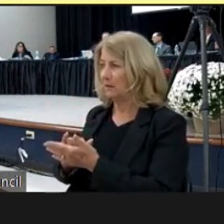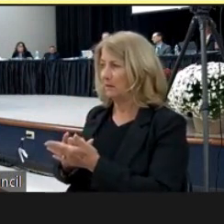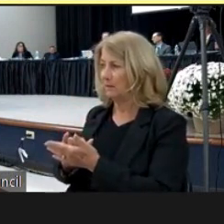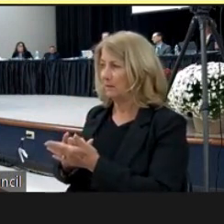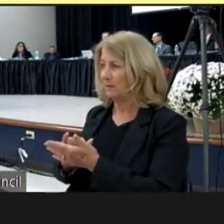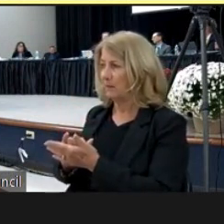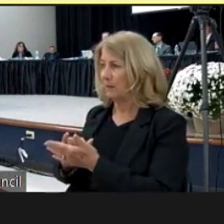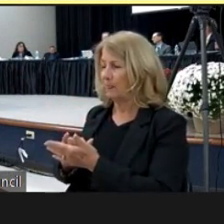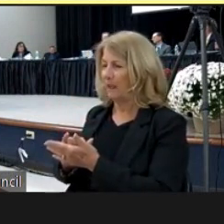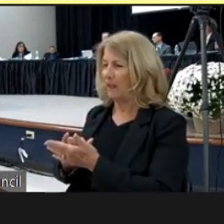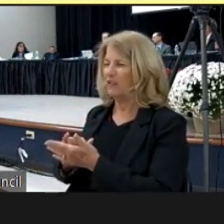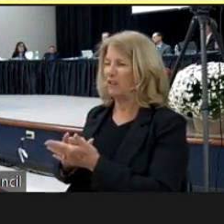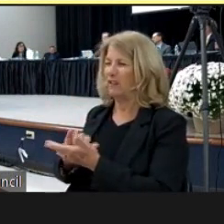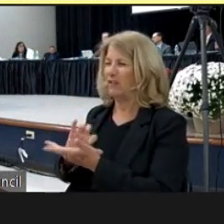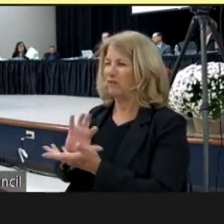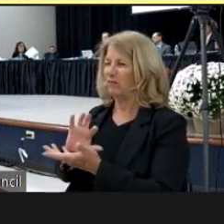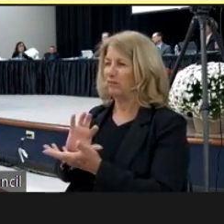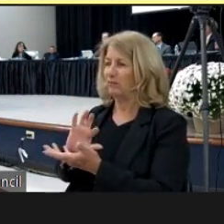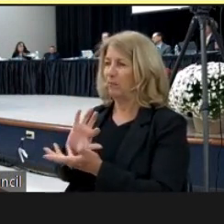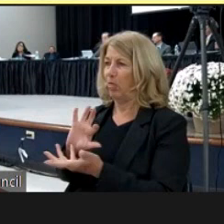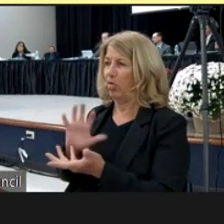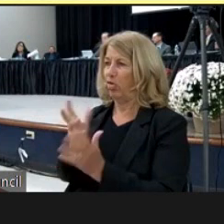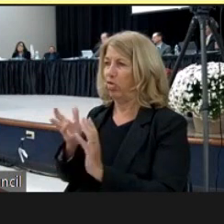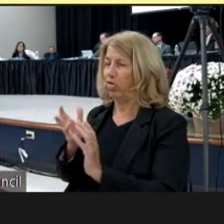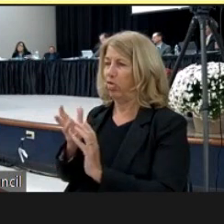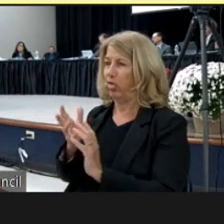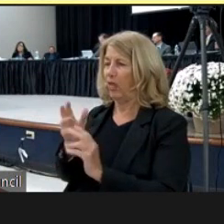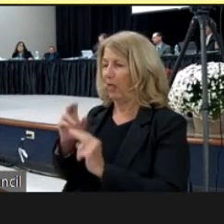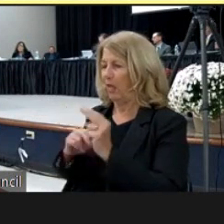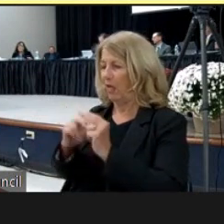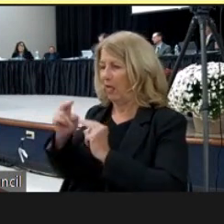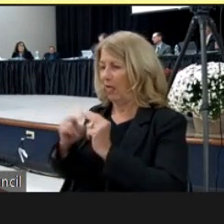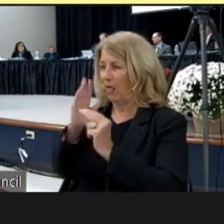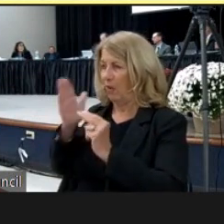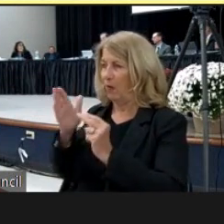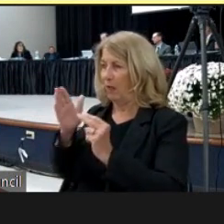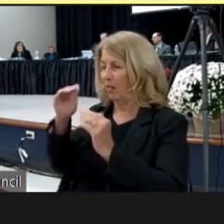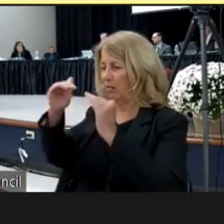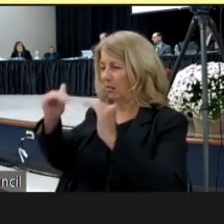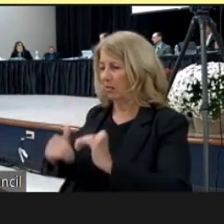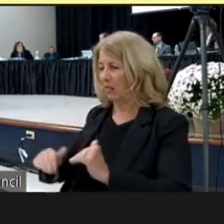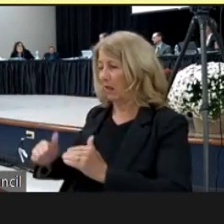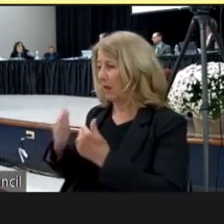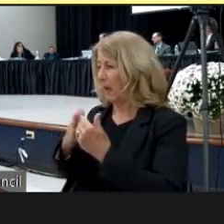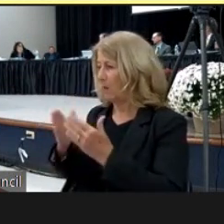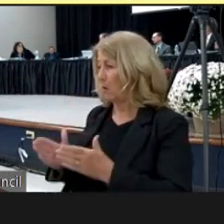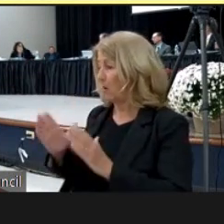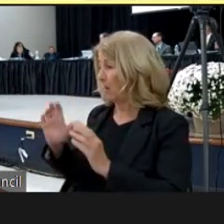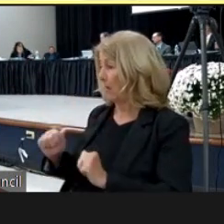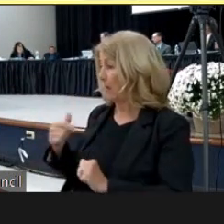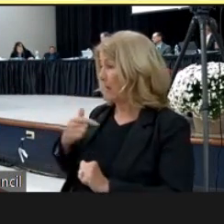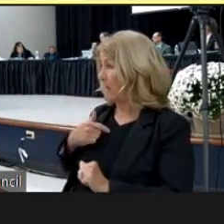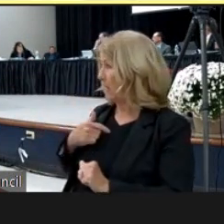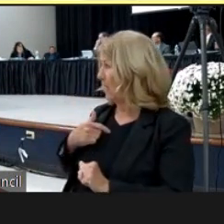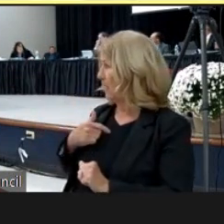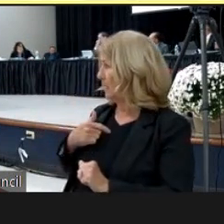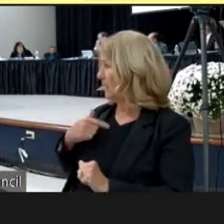a sloppy construction or something that's going to bring down the value of it. Thanks. Can I piggyback on